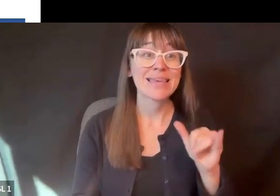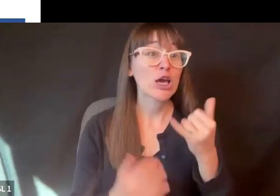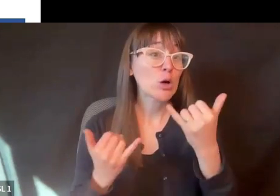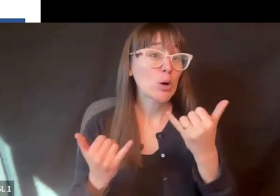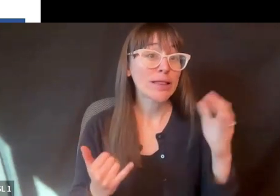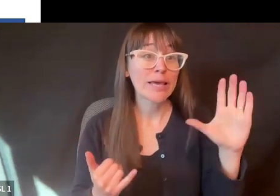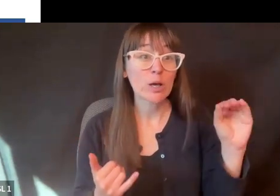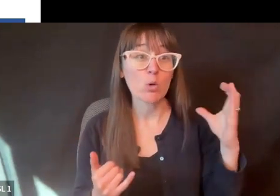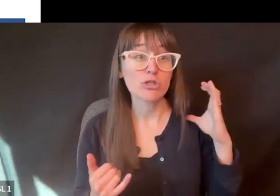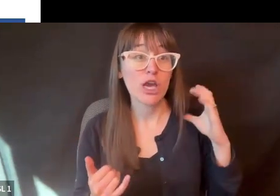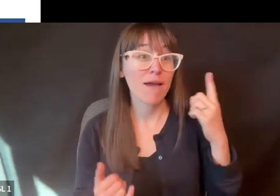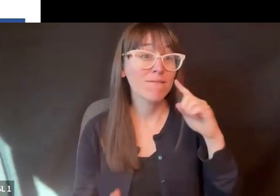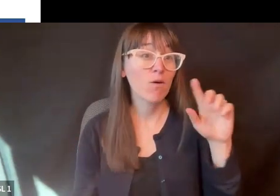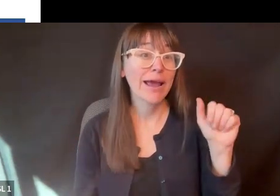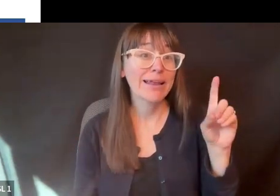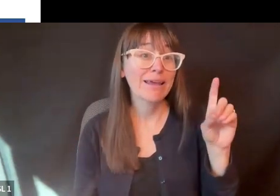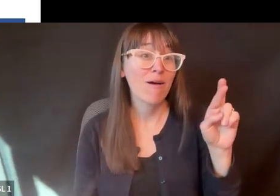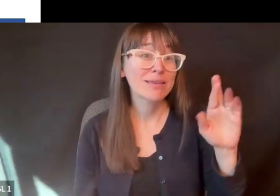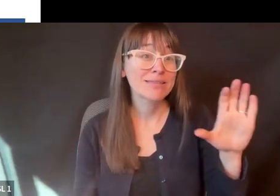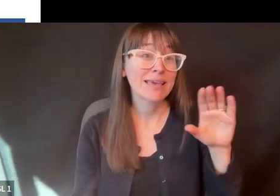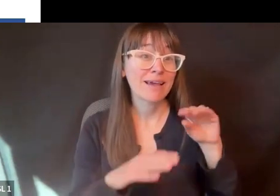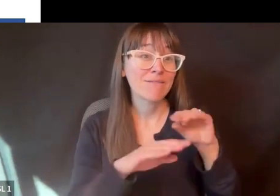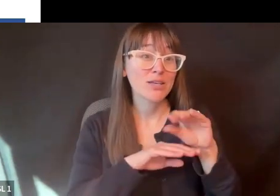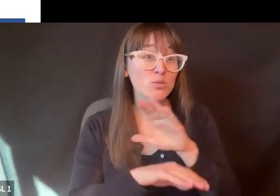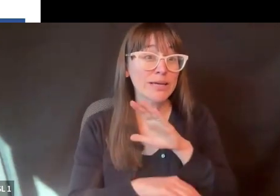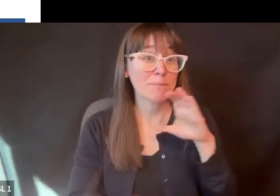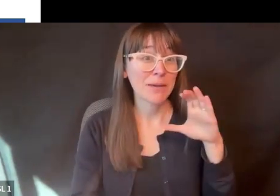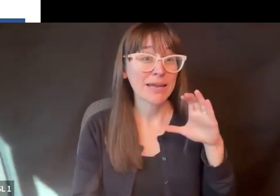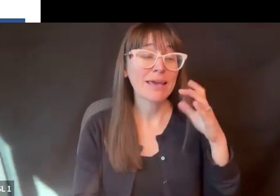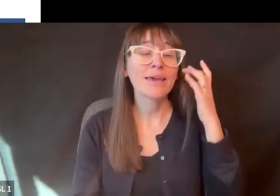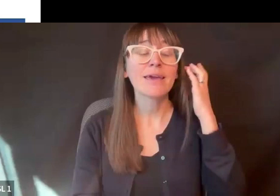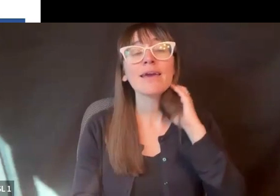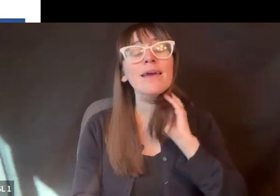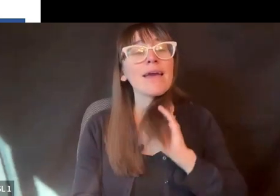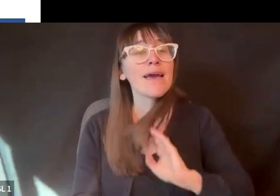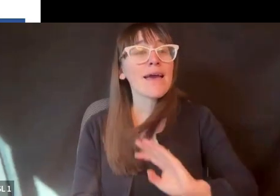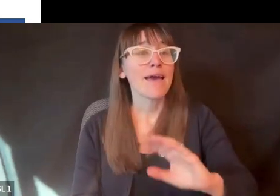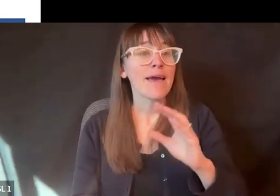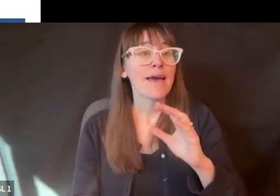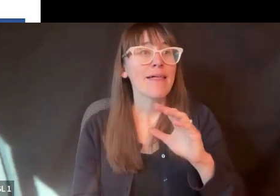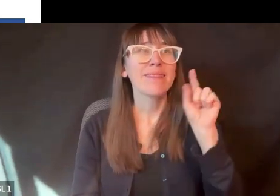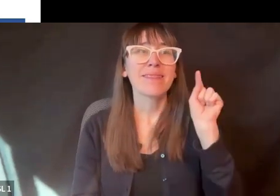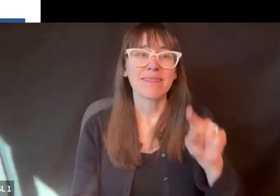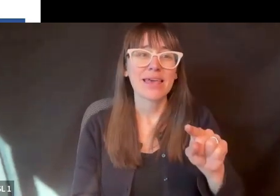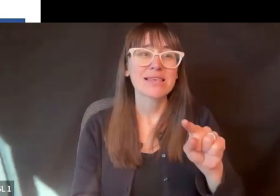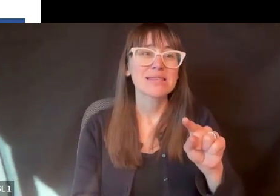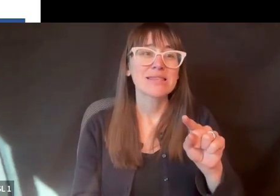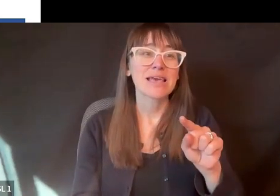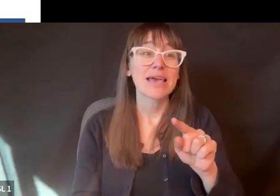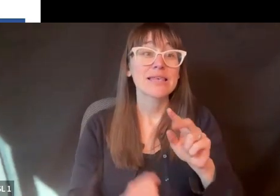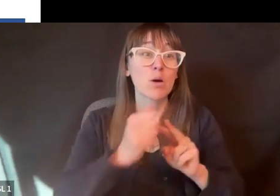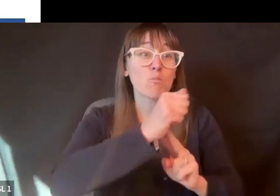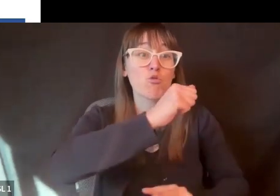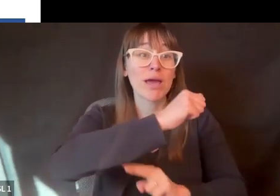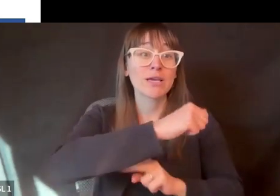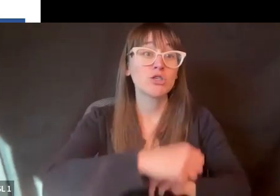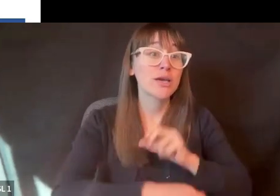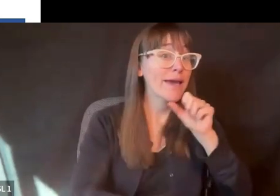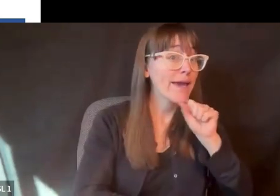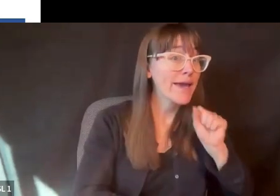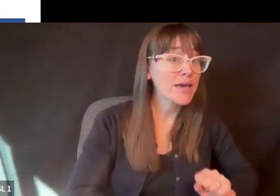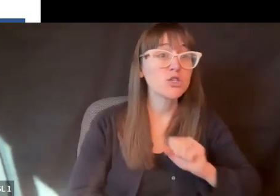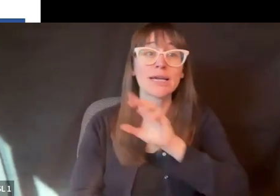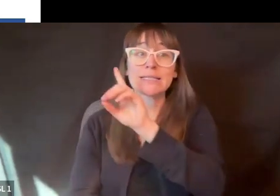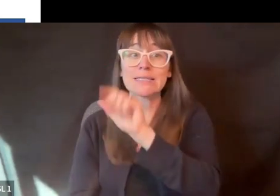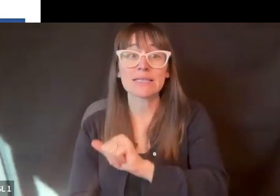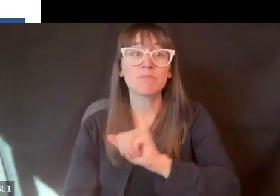Cindy Kaufman, who are currently the co-chairs of the ADRC Advisory Committee here. But again, this is bridging disability and